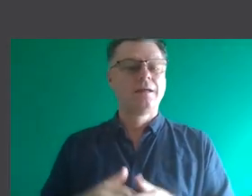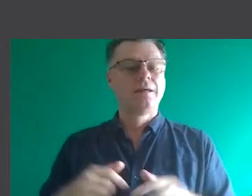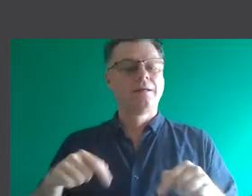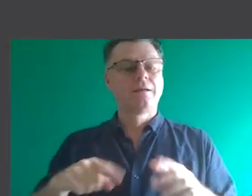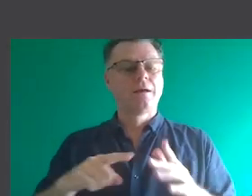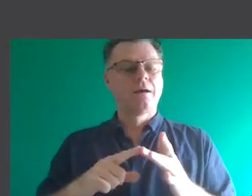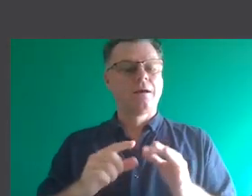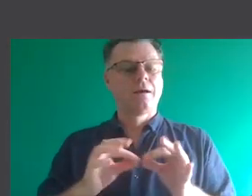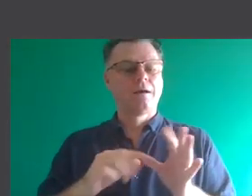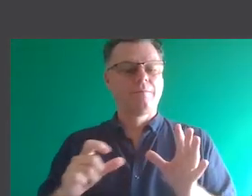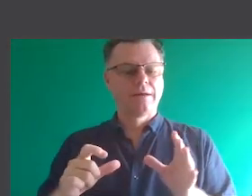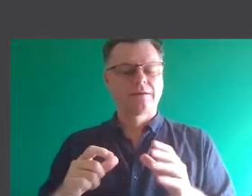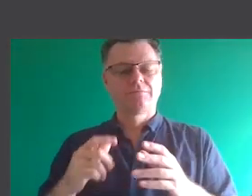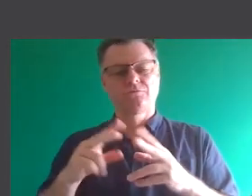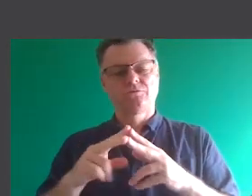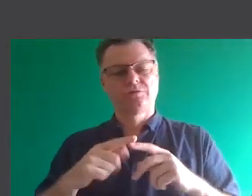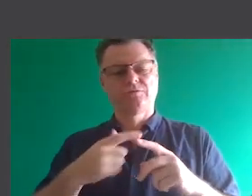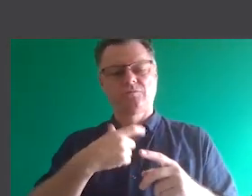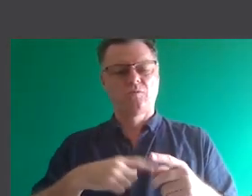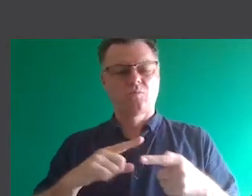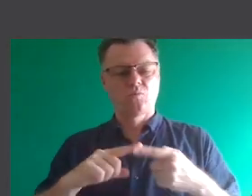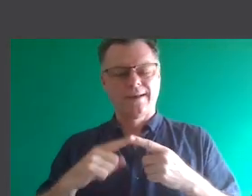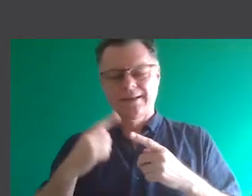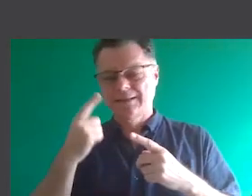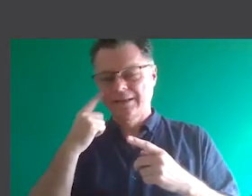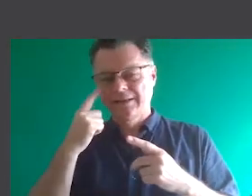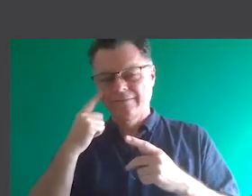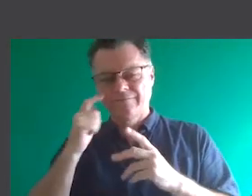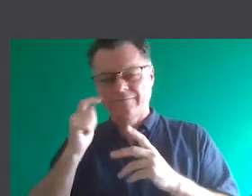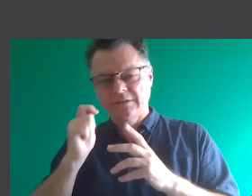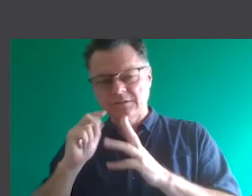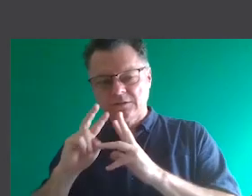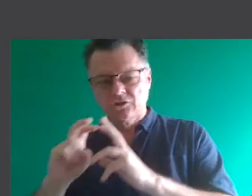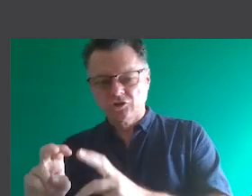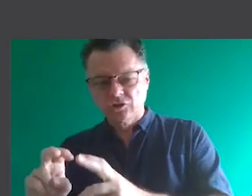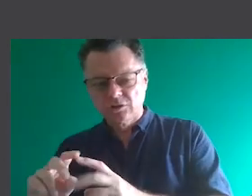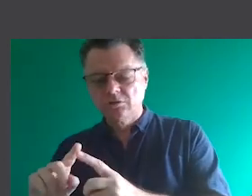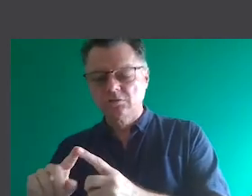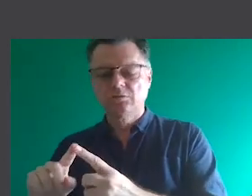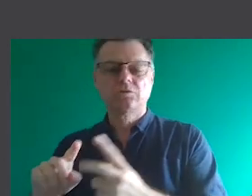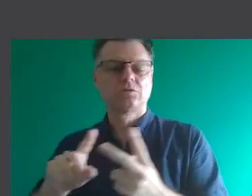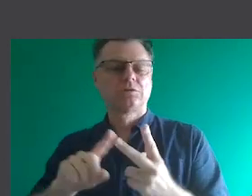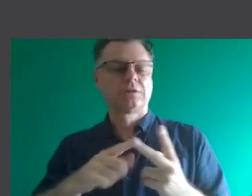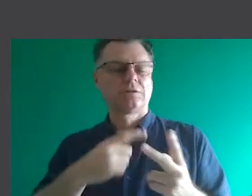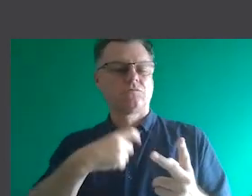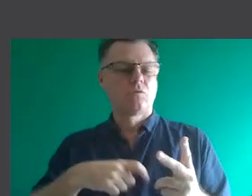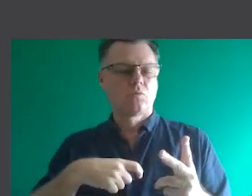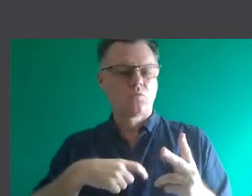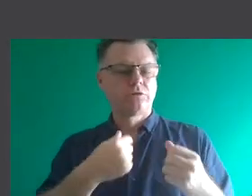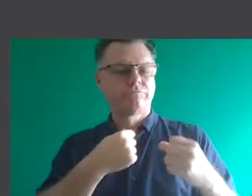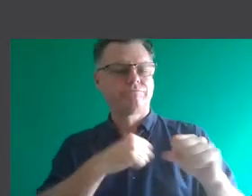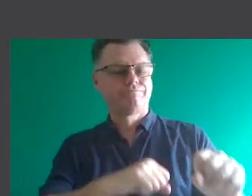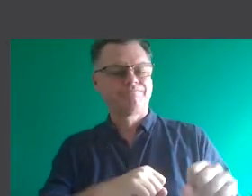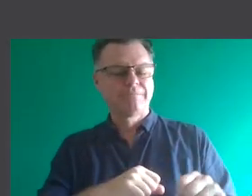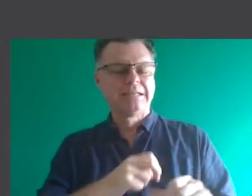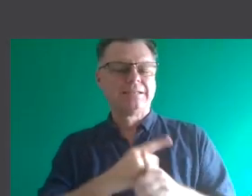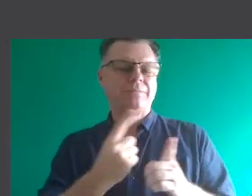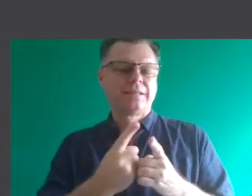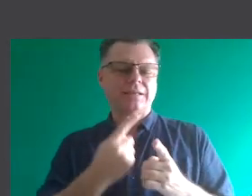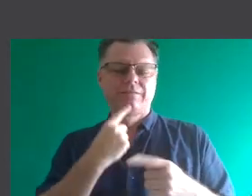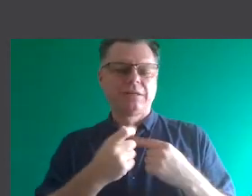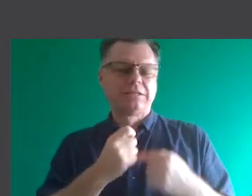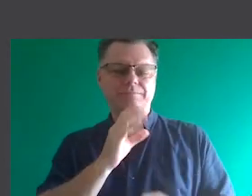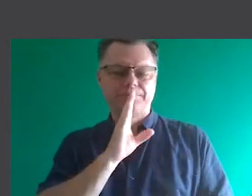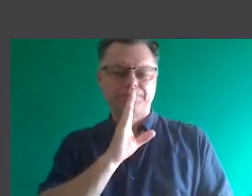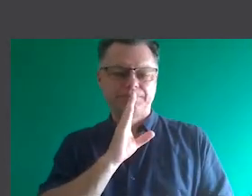has not only an investigative function, but a preventative function. And just to highlight some of that, we obviously have to